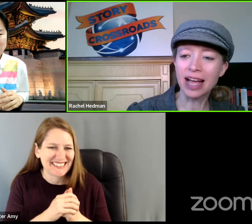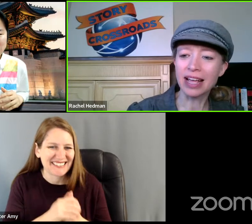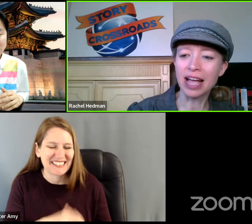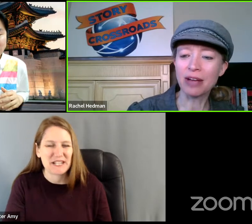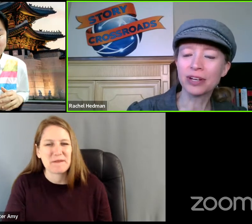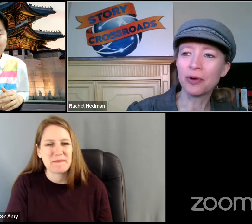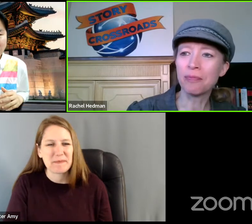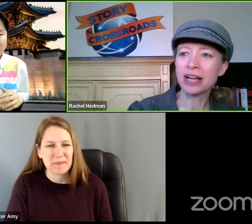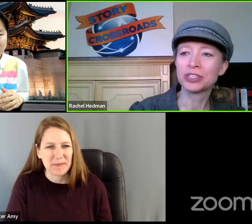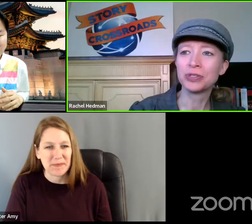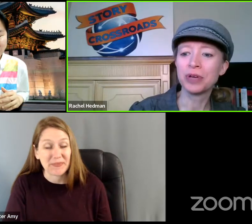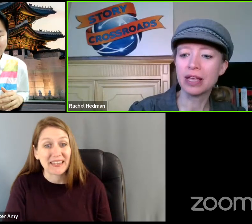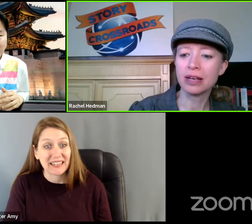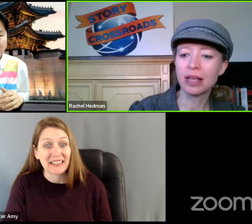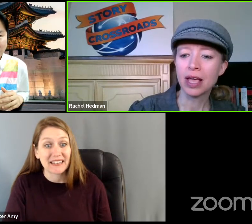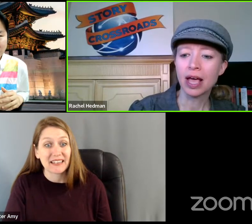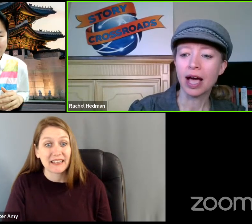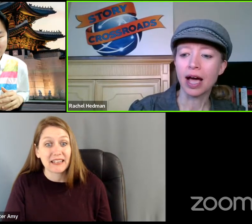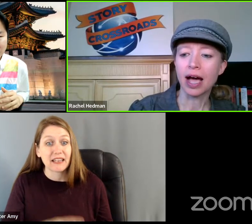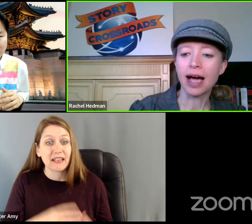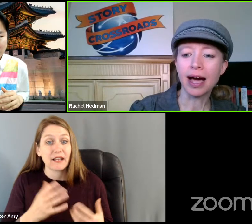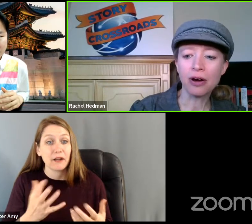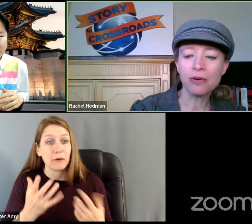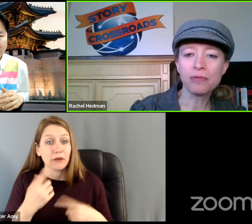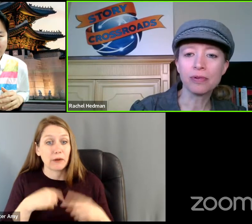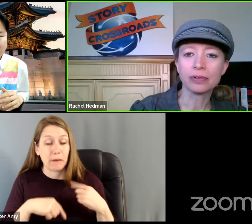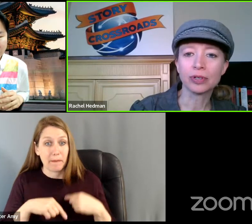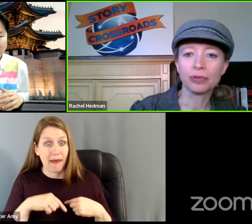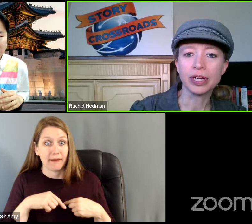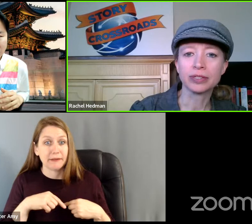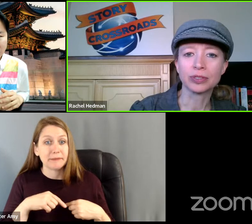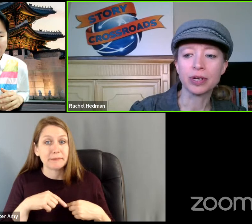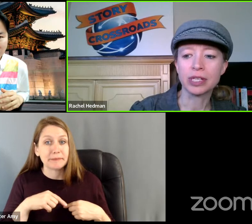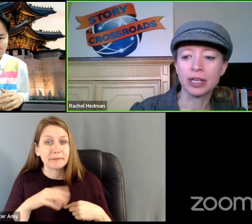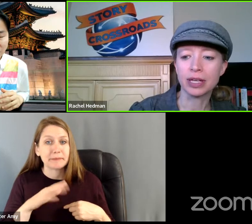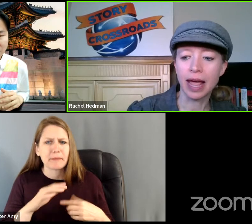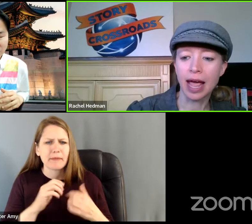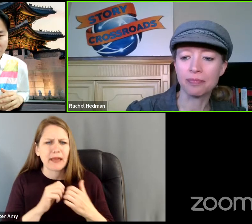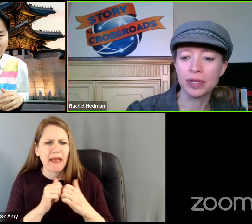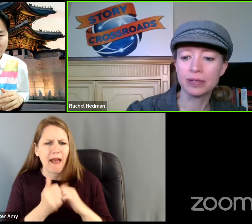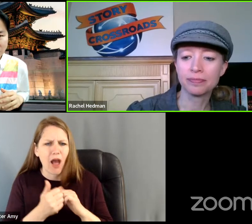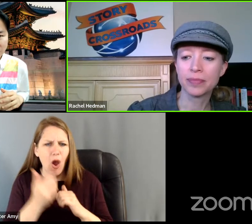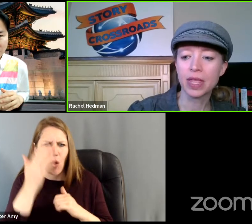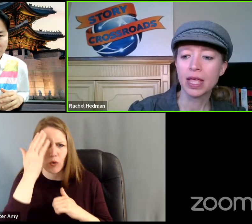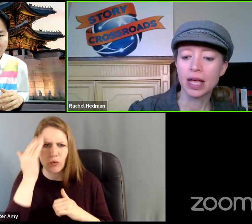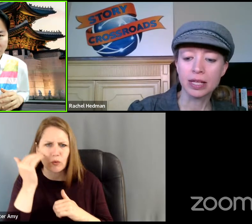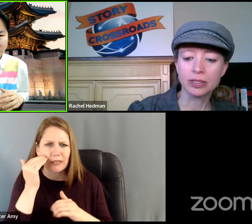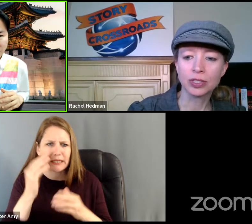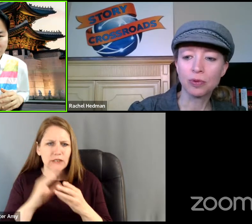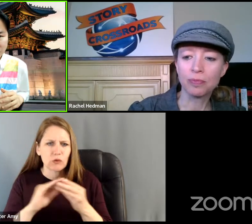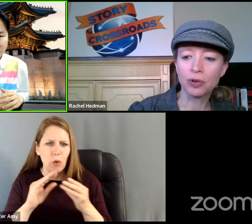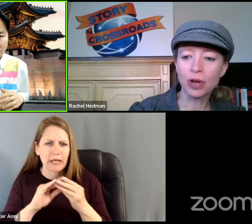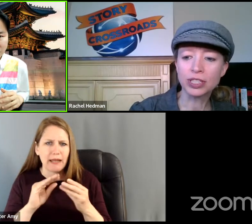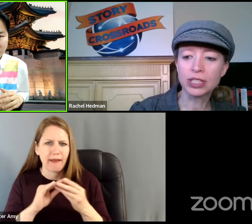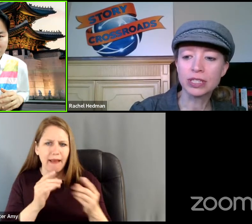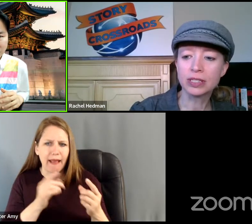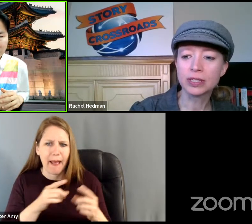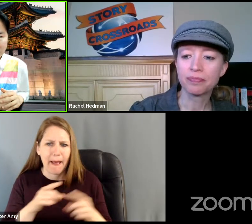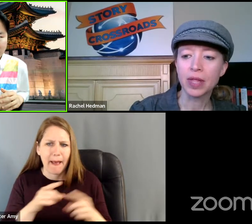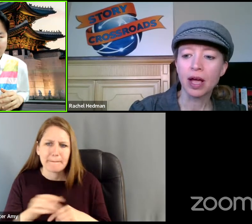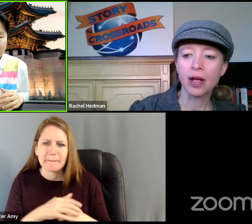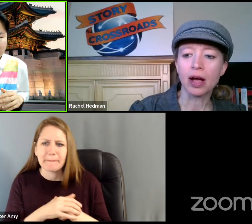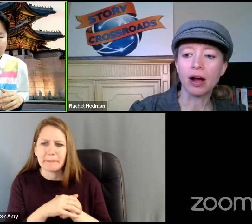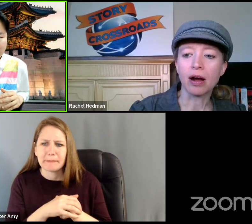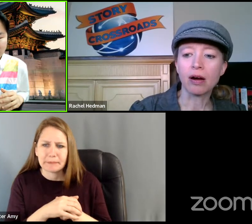Well, and I want to go back to in how Korean storytelling can happen. So the question